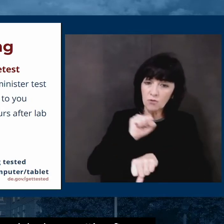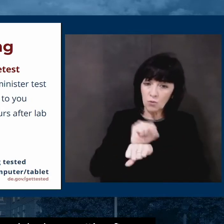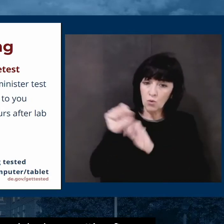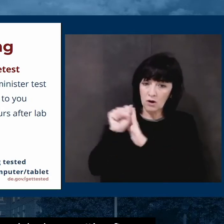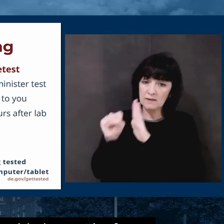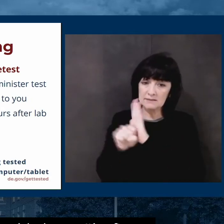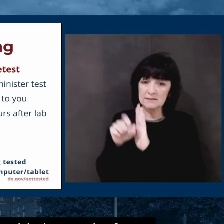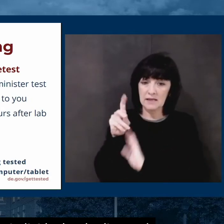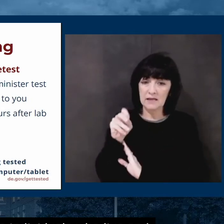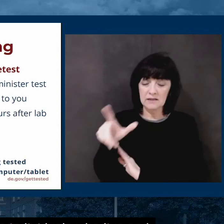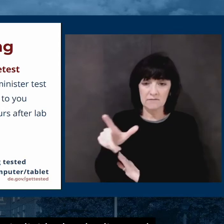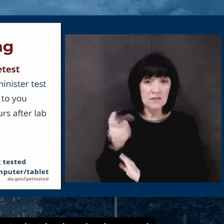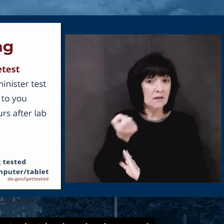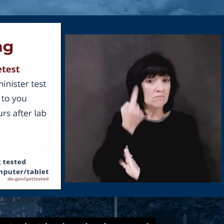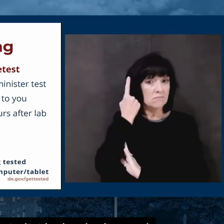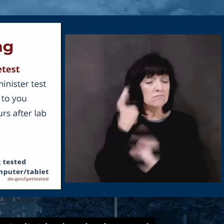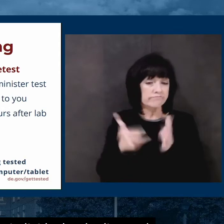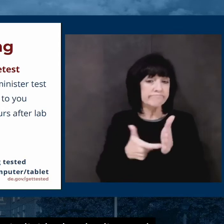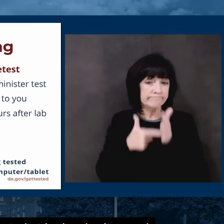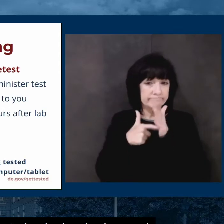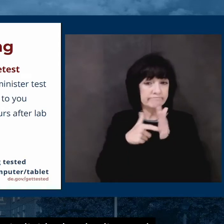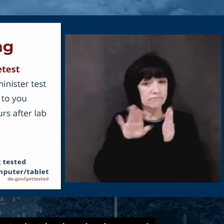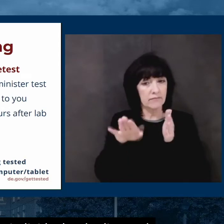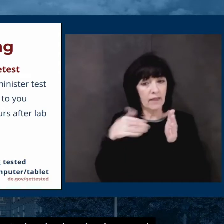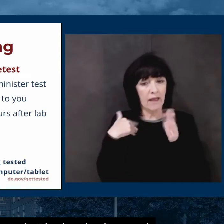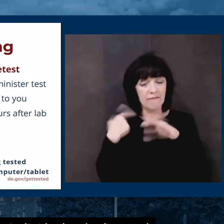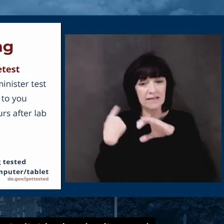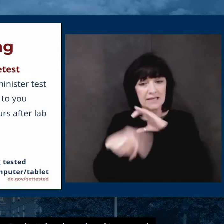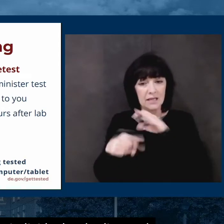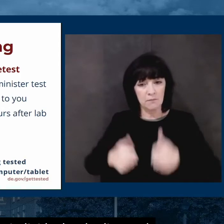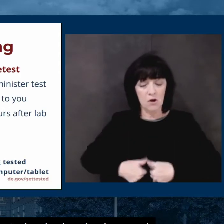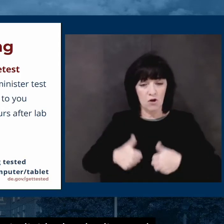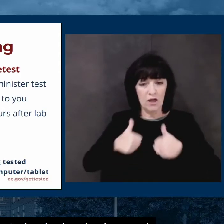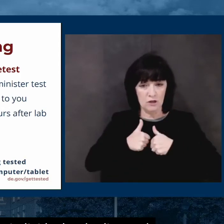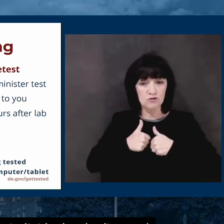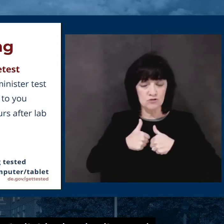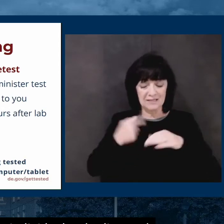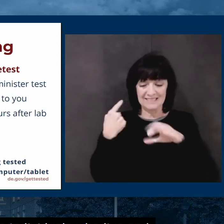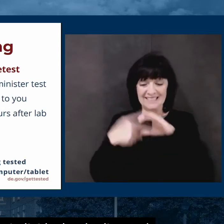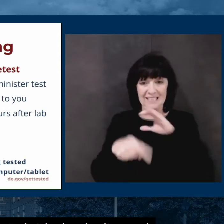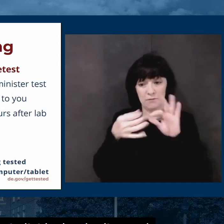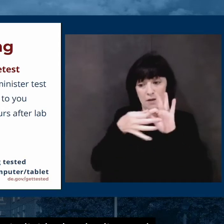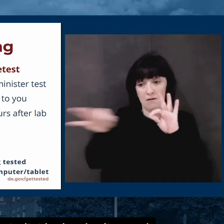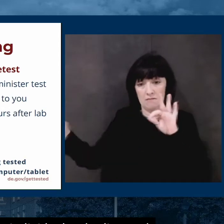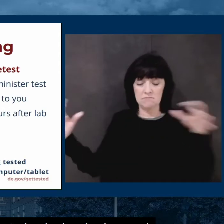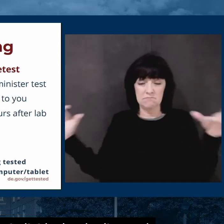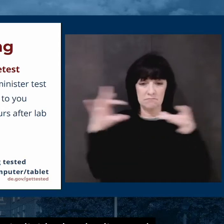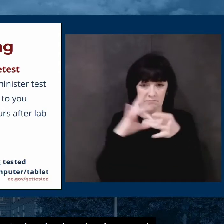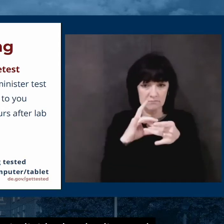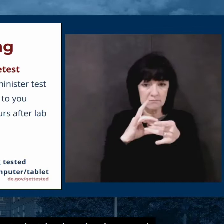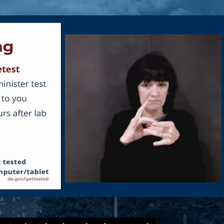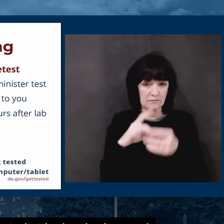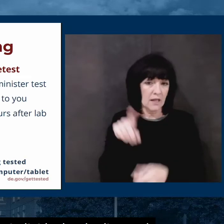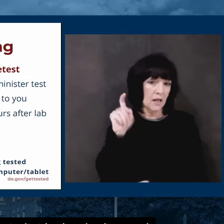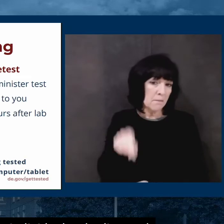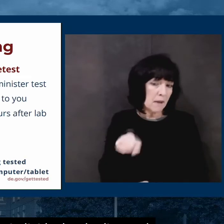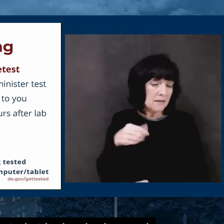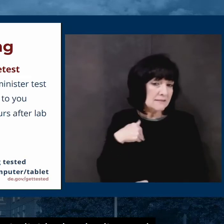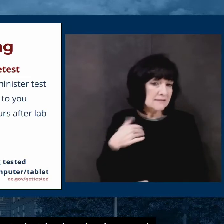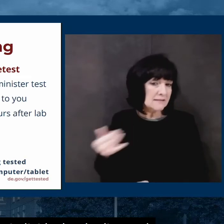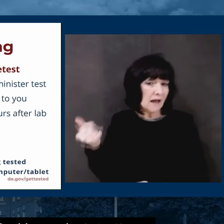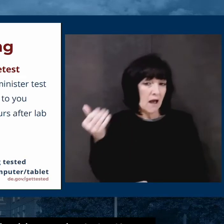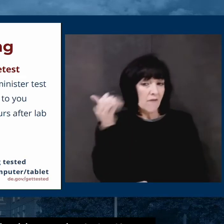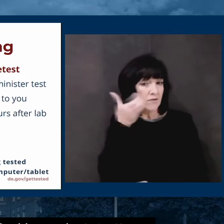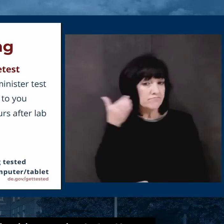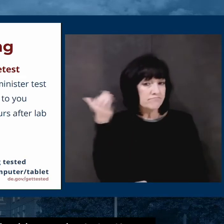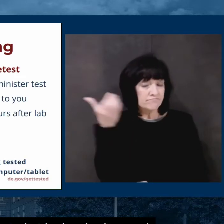address for each individual person who's obtaining testing. Finally, the last requirement for Vault at-home testing is having a smartphone or a video-enabled